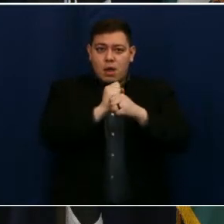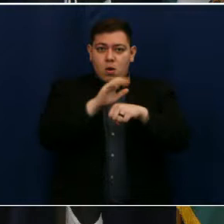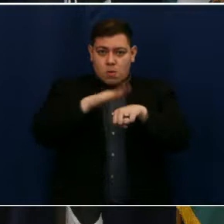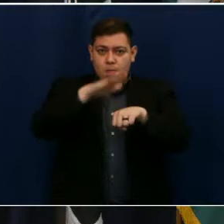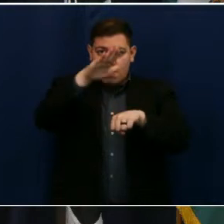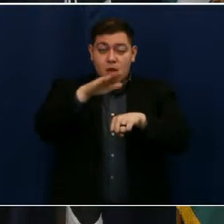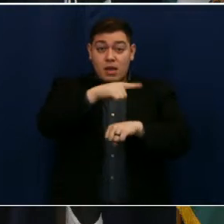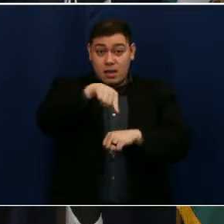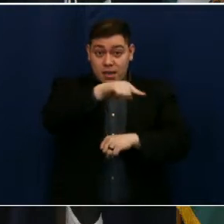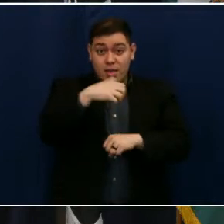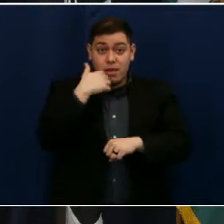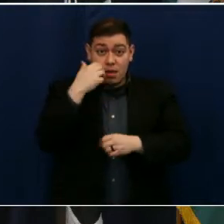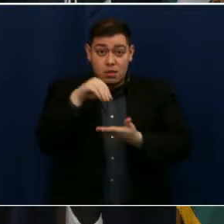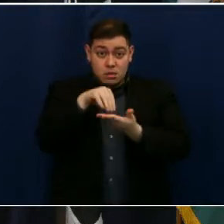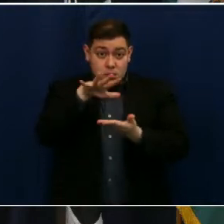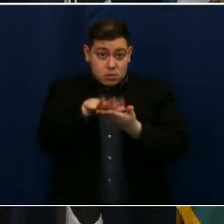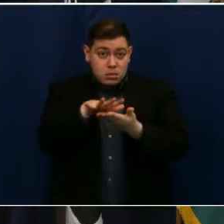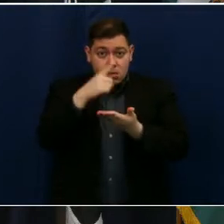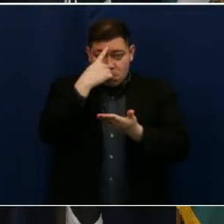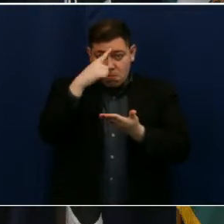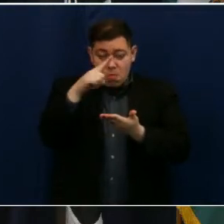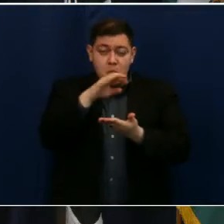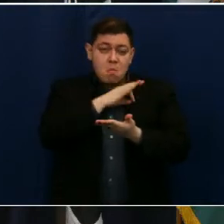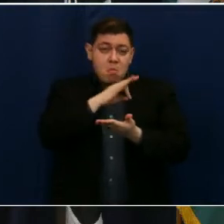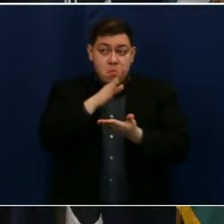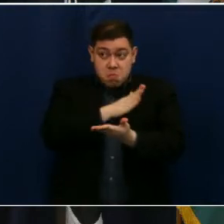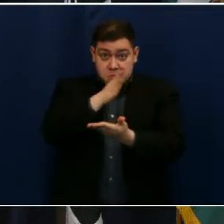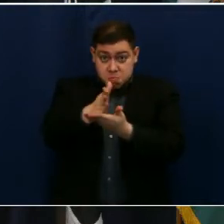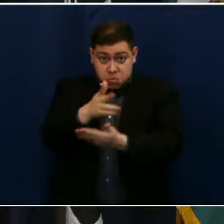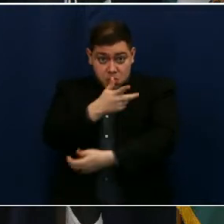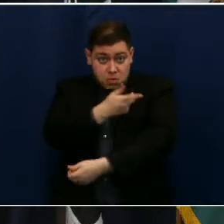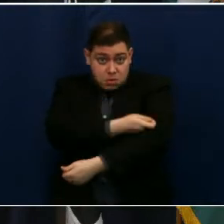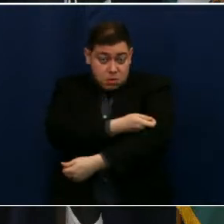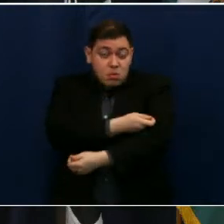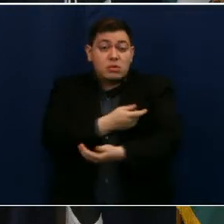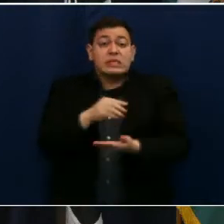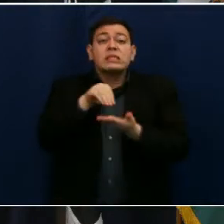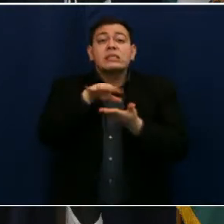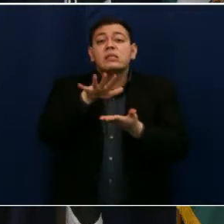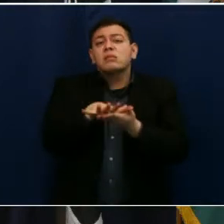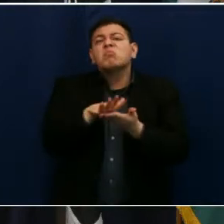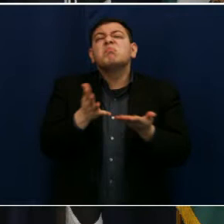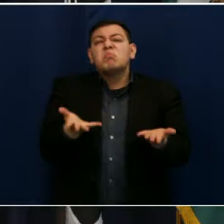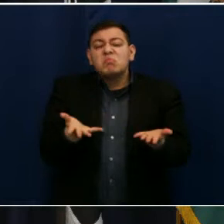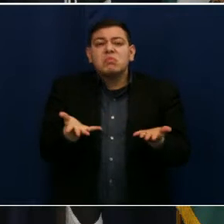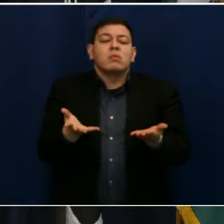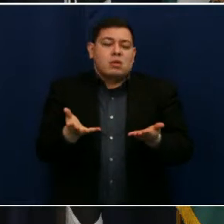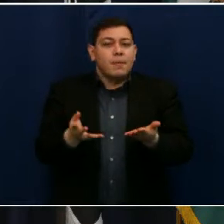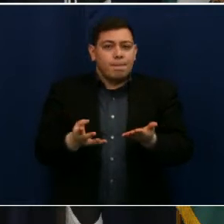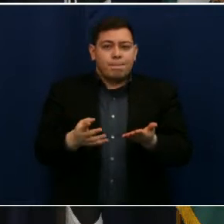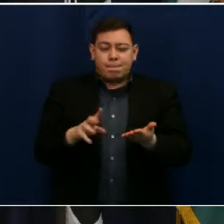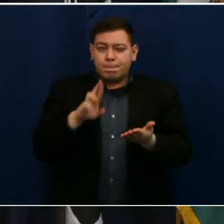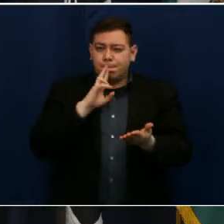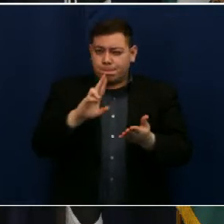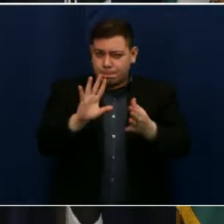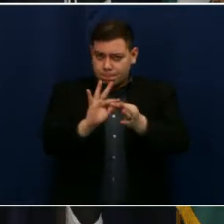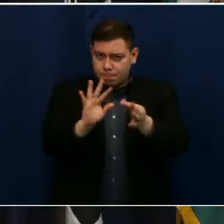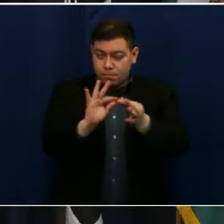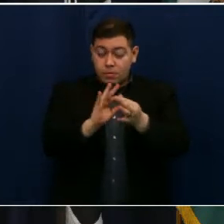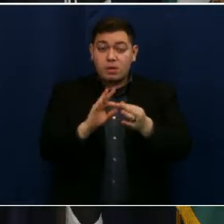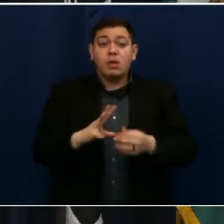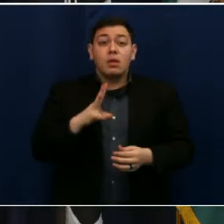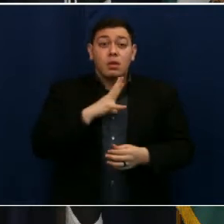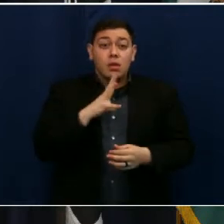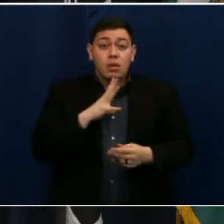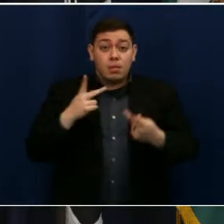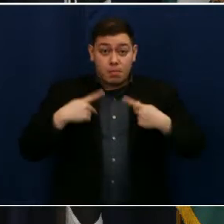hacer sus citas que necesitan para la vacunación. La respuesta es que por el momento solamente las